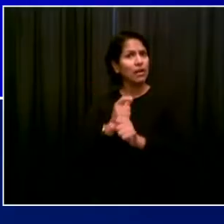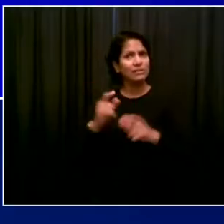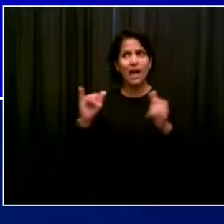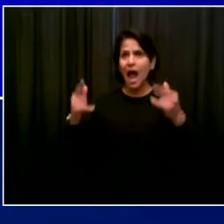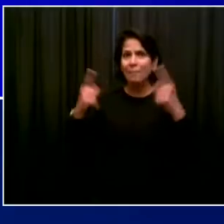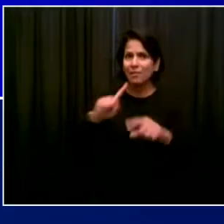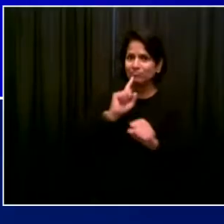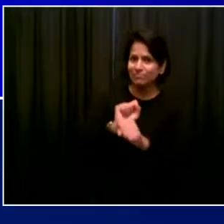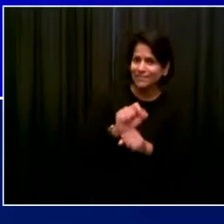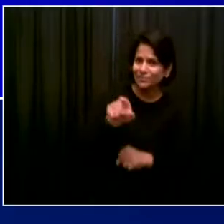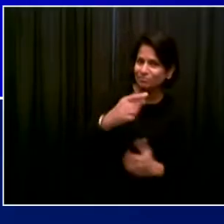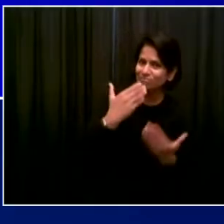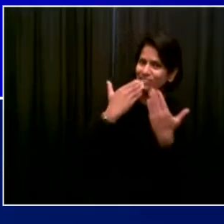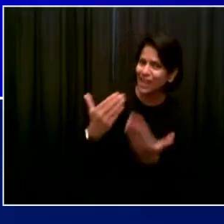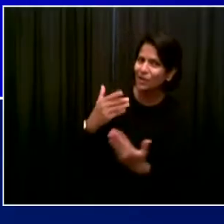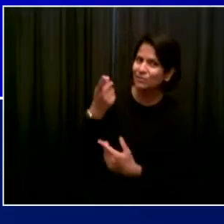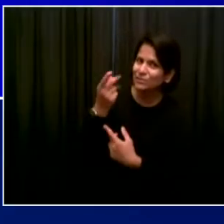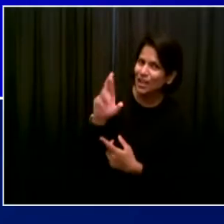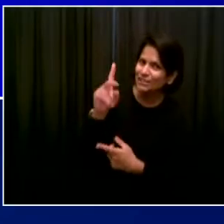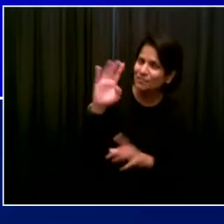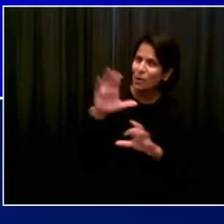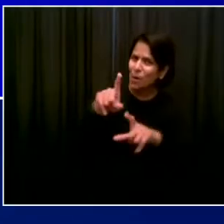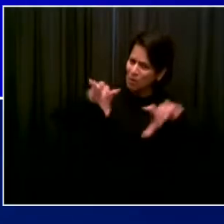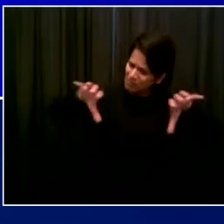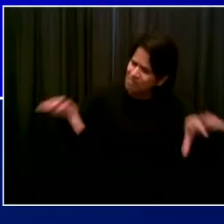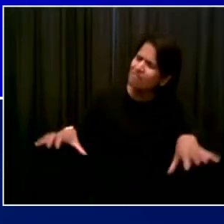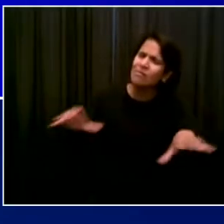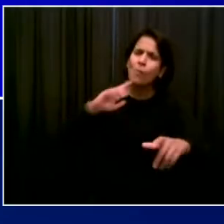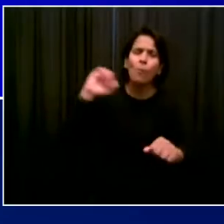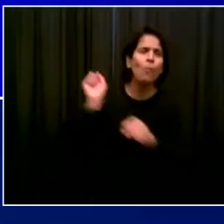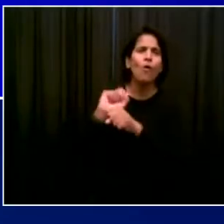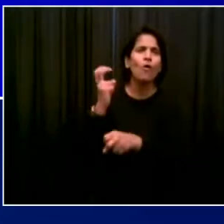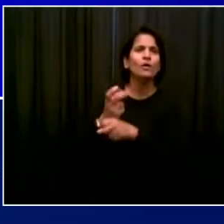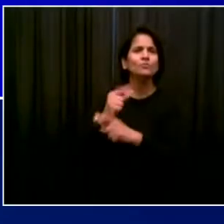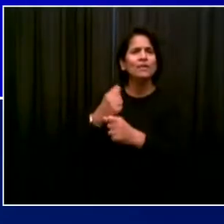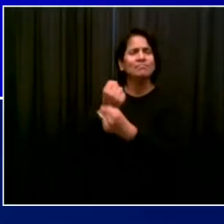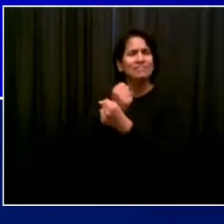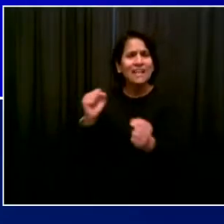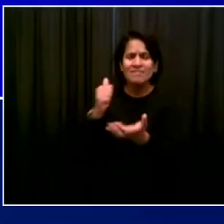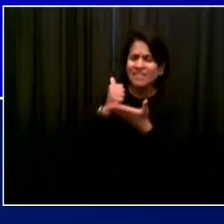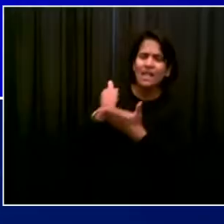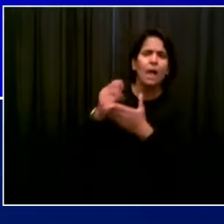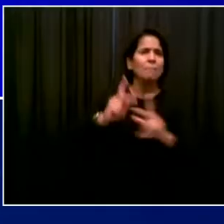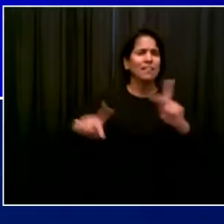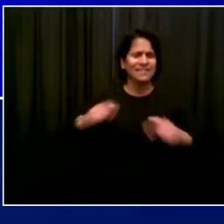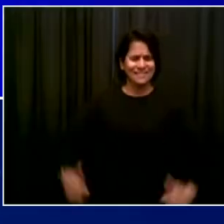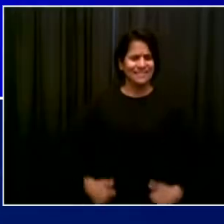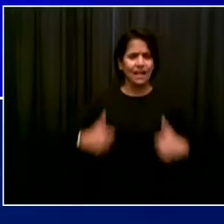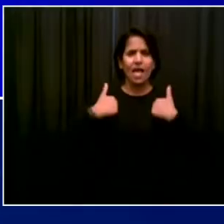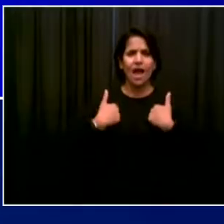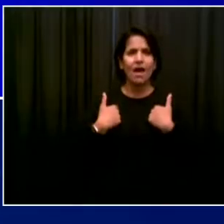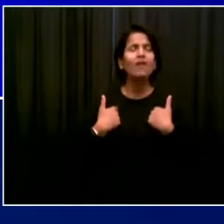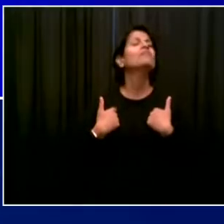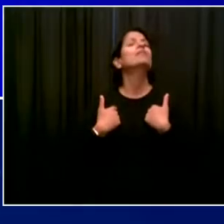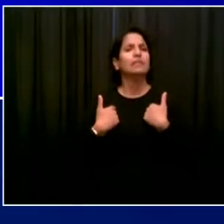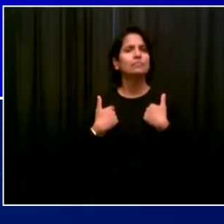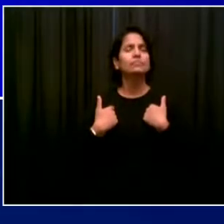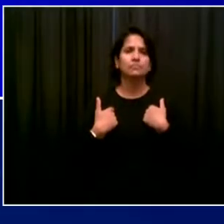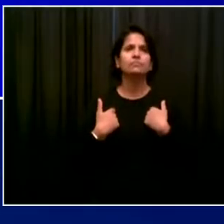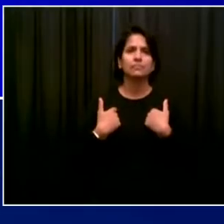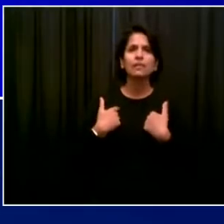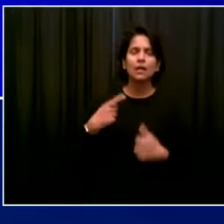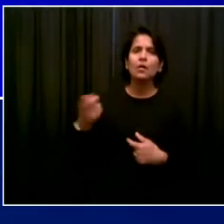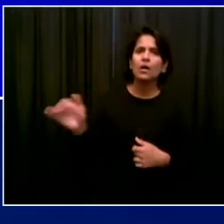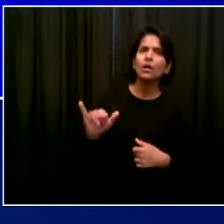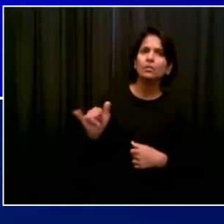everyone's lives for the better, saving tens of thousands, even hundreds of thousands of lives. But I also want to accent the point you made that we saw this